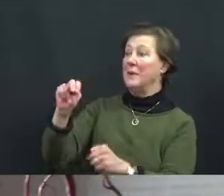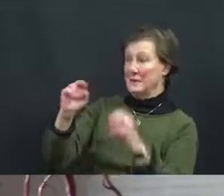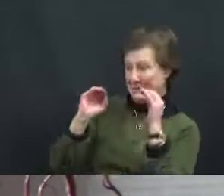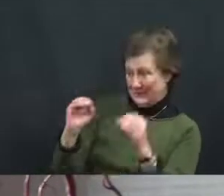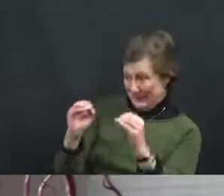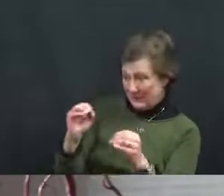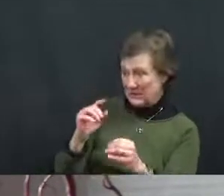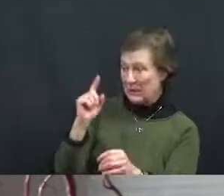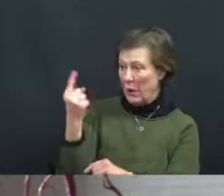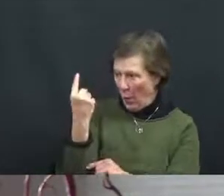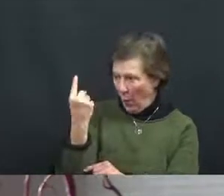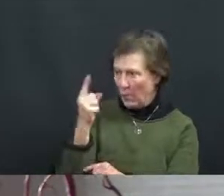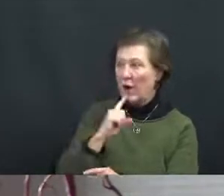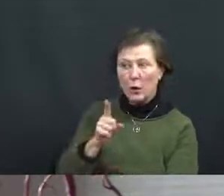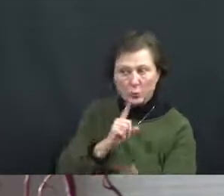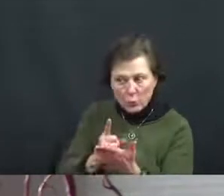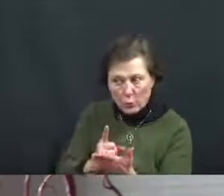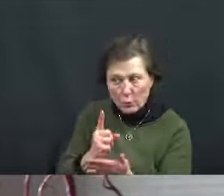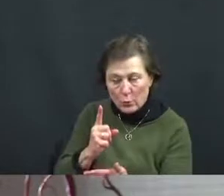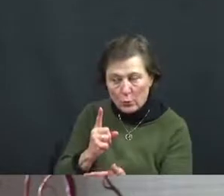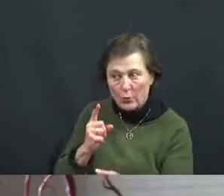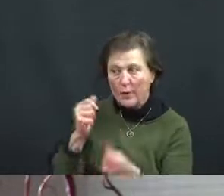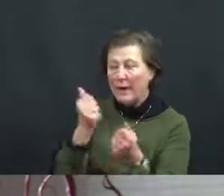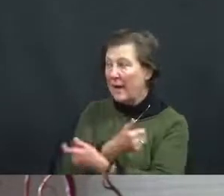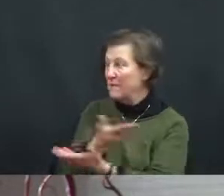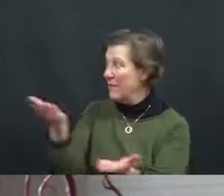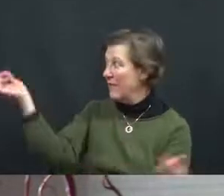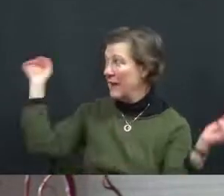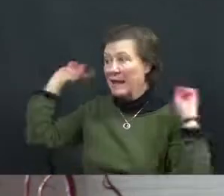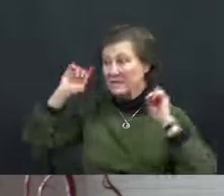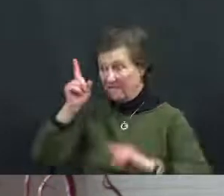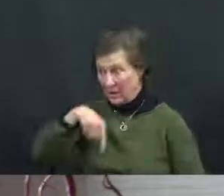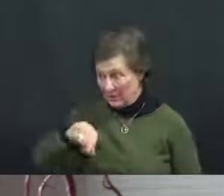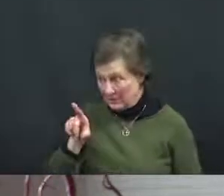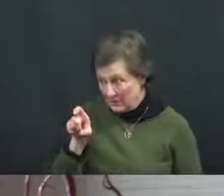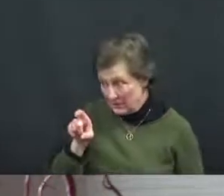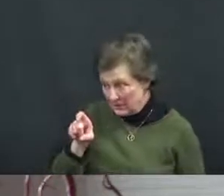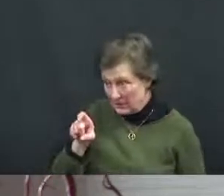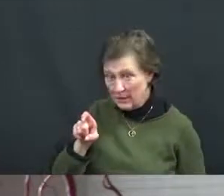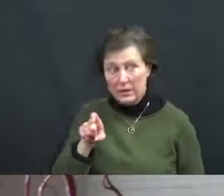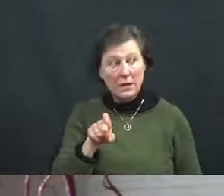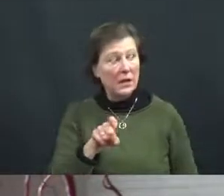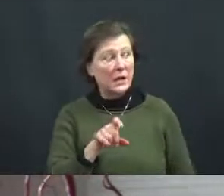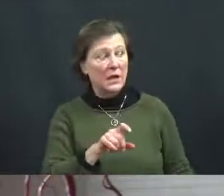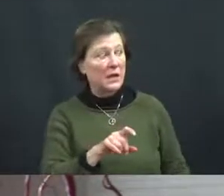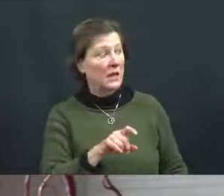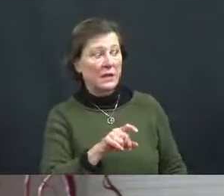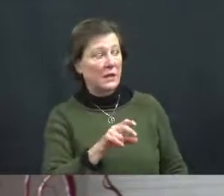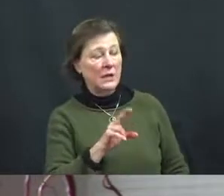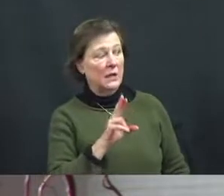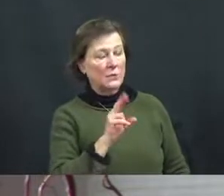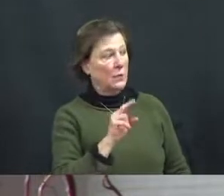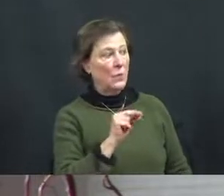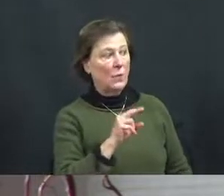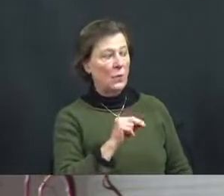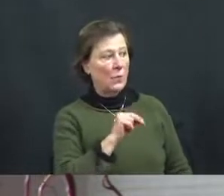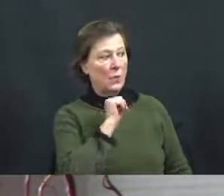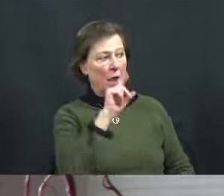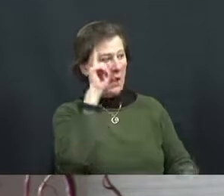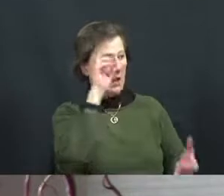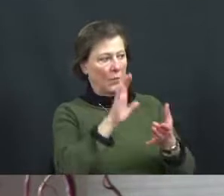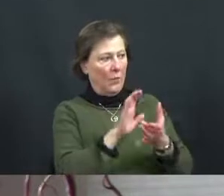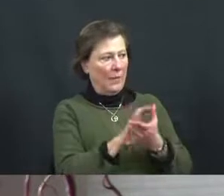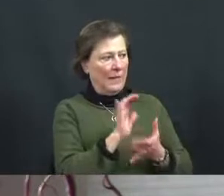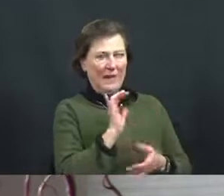alone are true, and everything else in the world is false? No, I don't believe so, answered the young